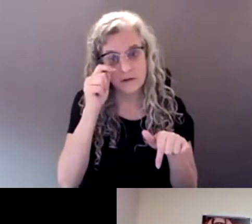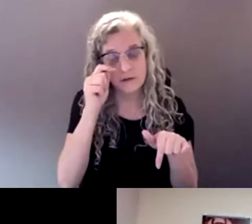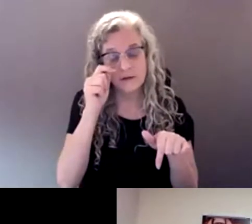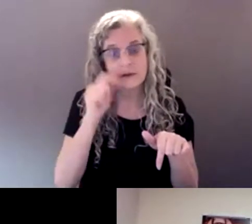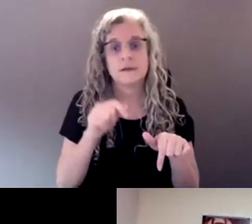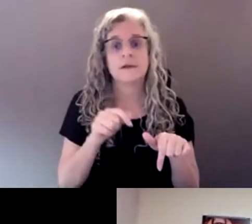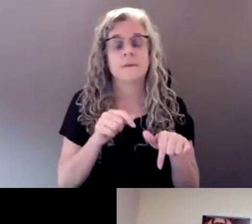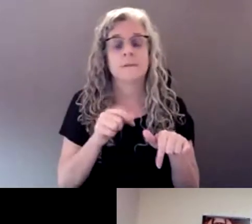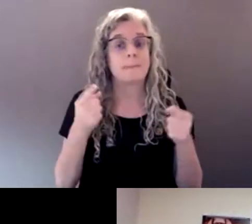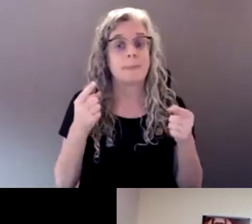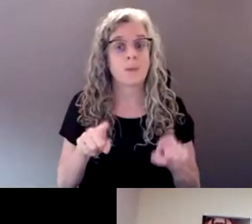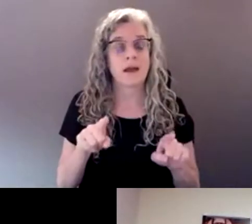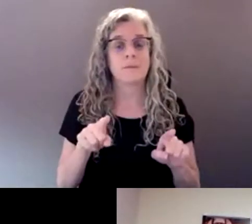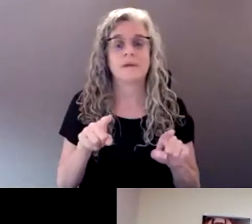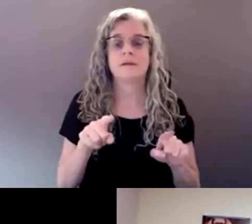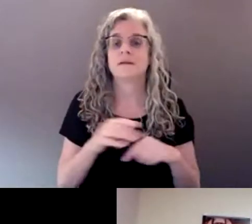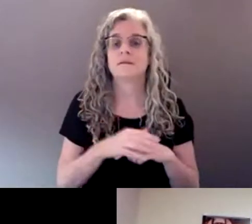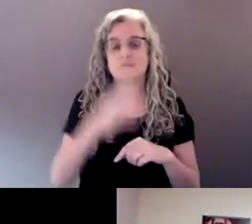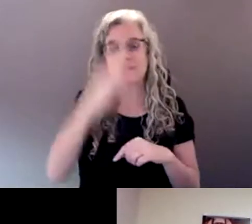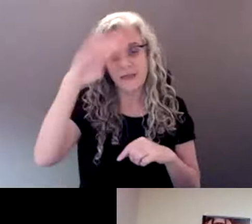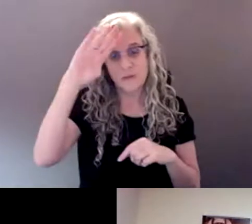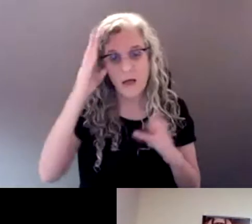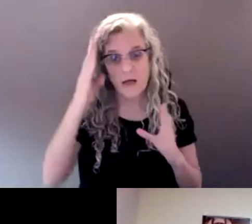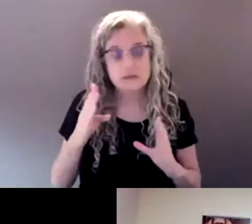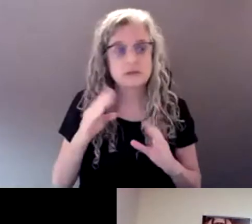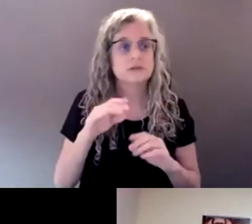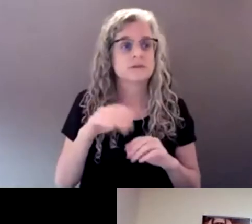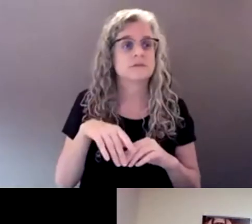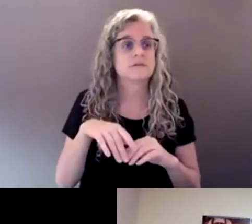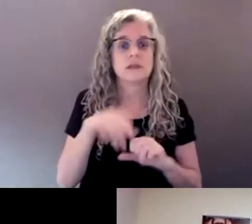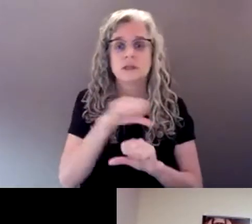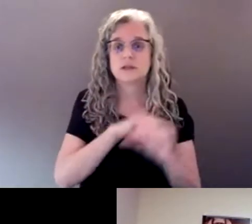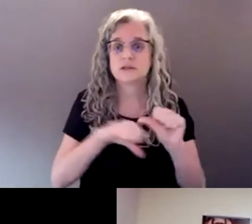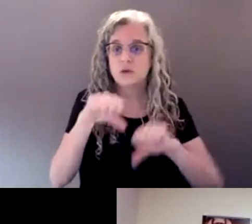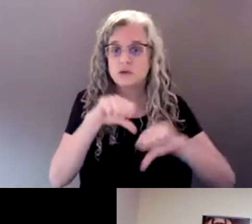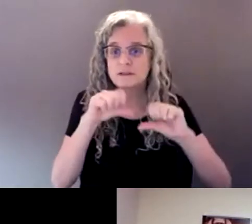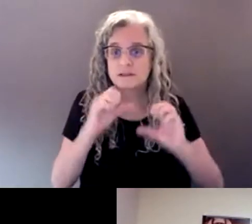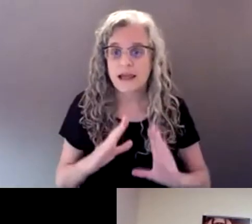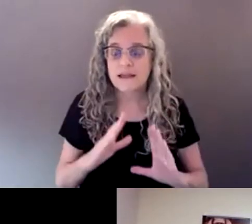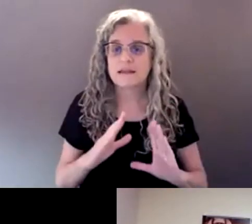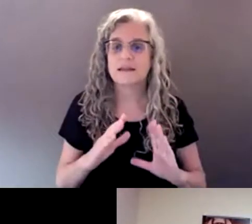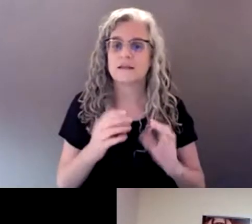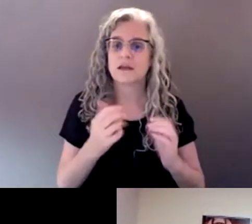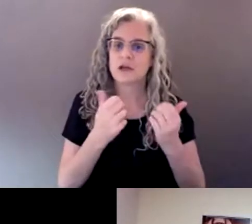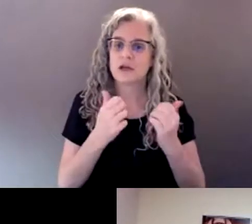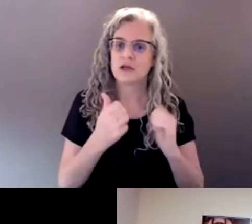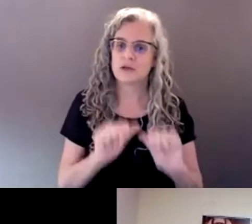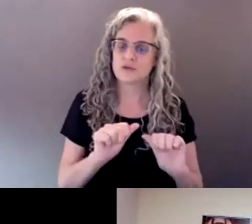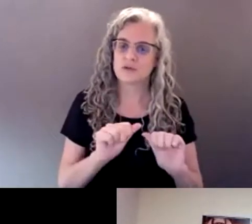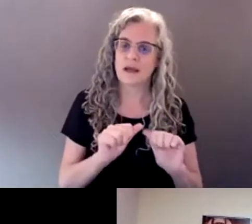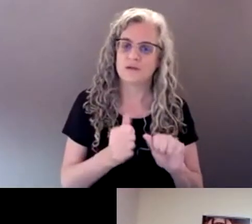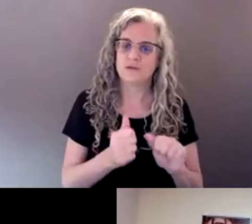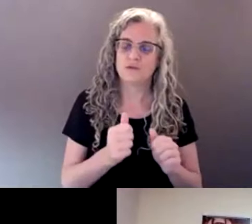the work mostly by anthropologists and by social scientists to dissolve the category of race as a meaningful biological